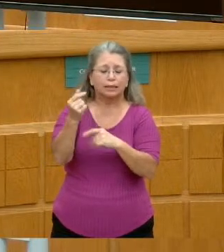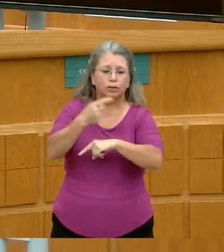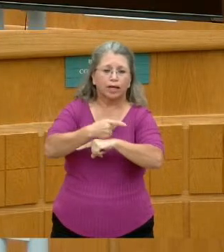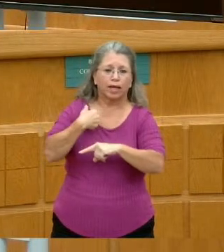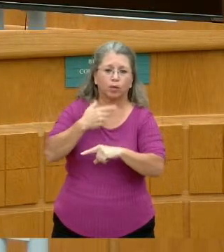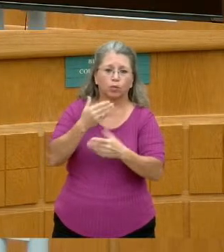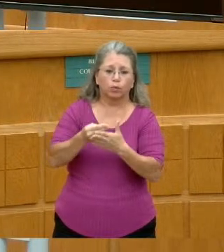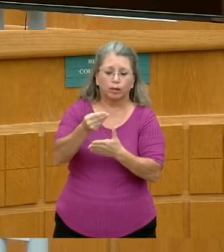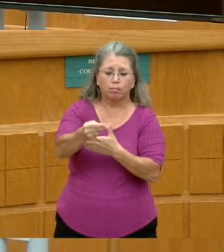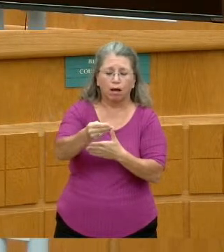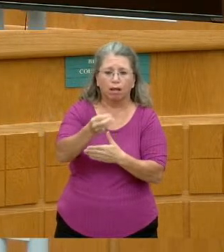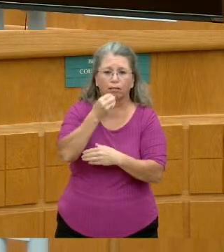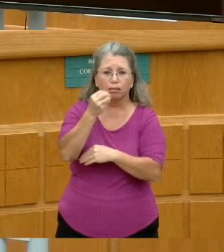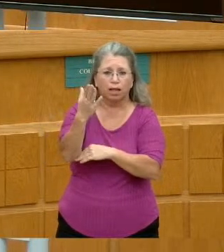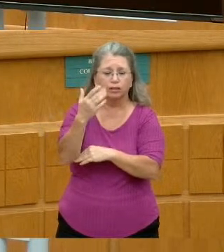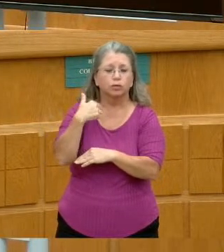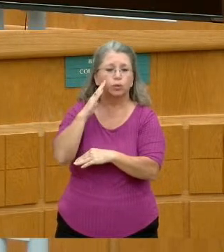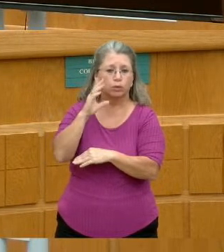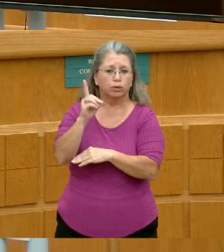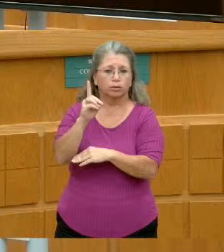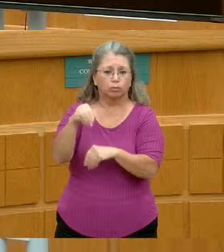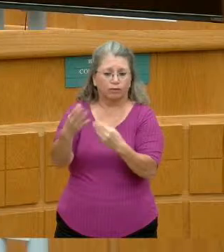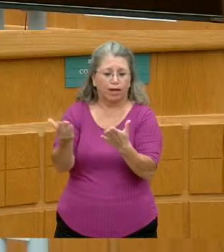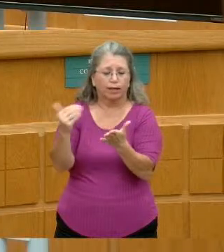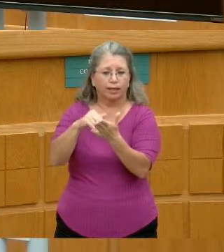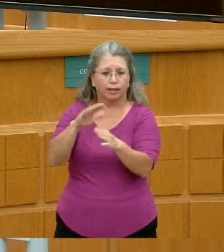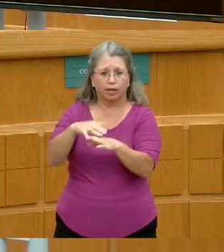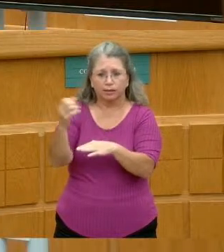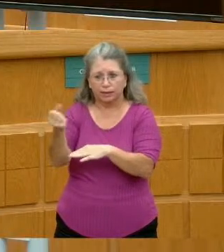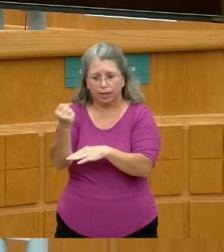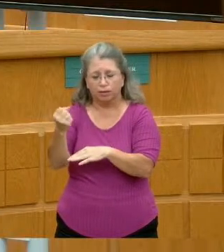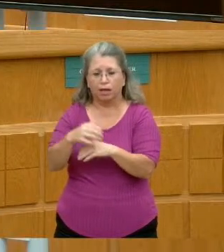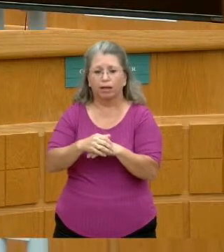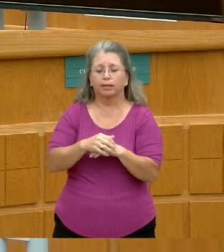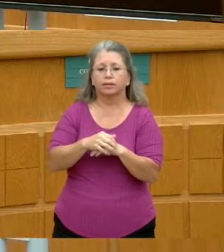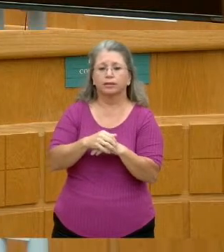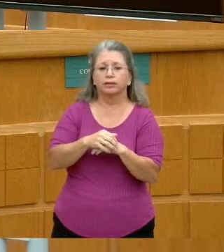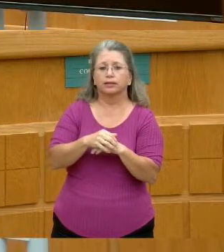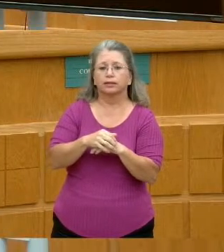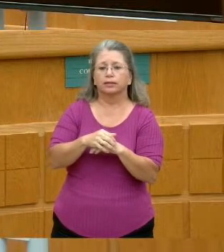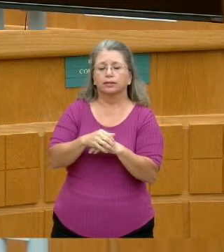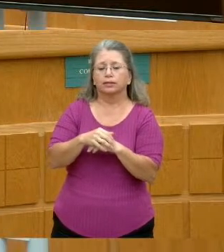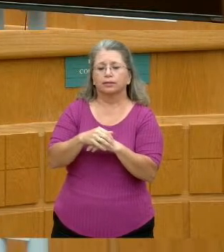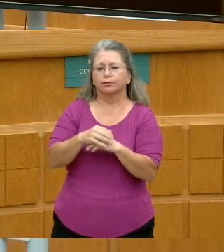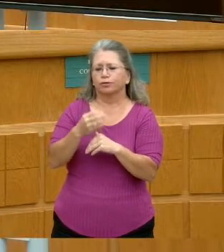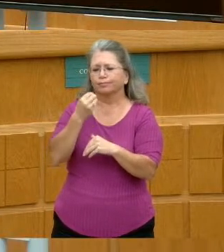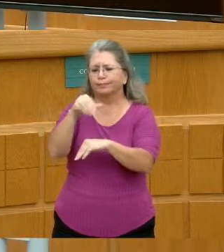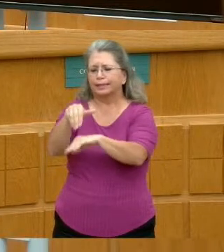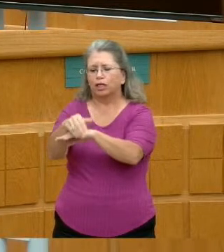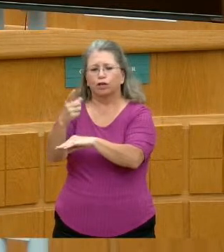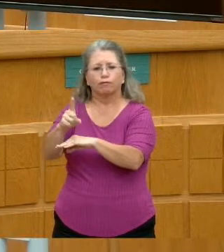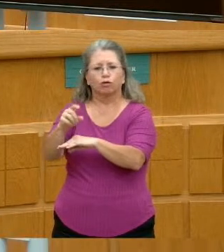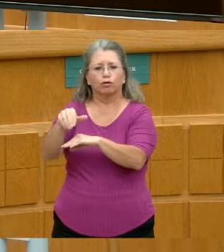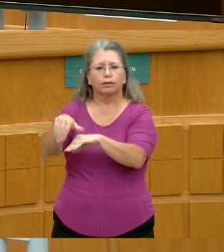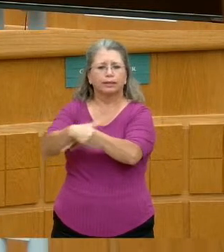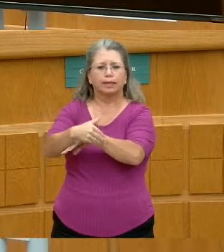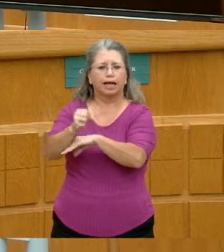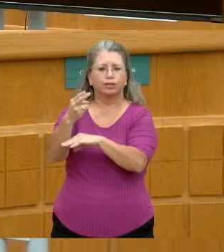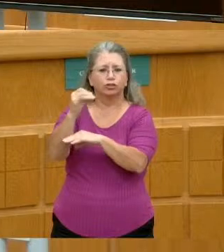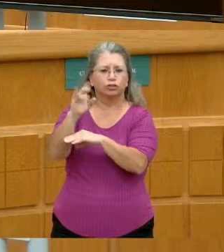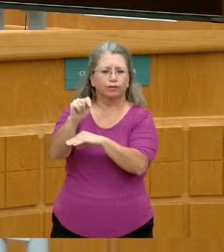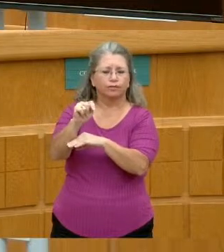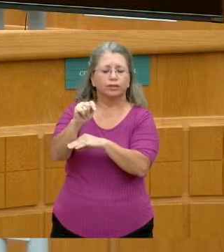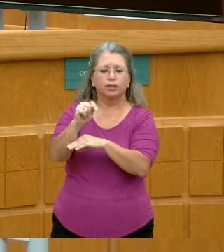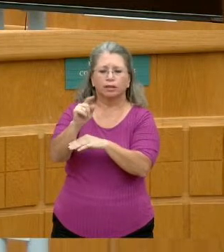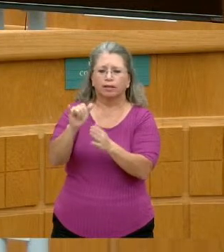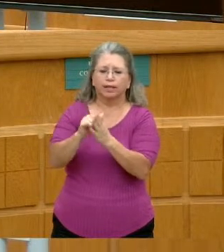We'll do the same thing on Saturday. So today, lunch and also dinner, we'll do for the night shift. It's a small